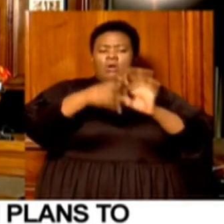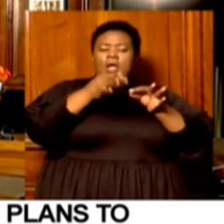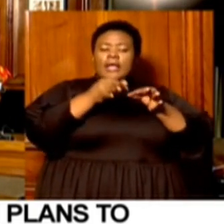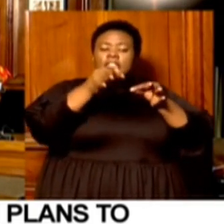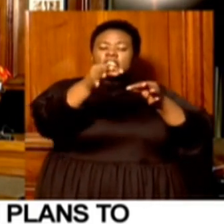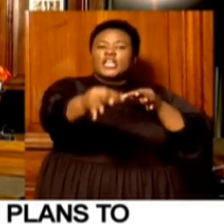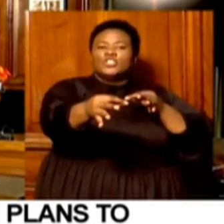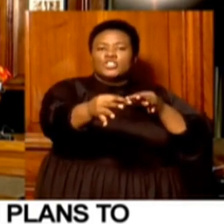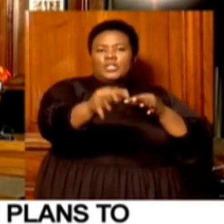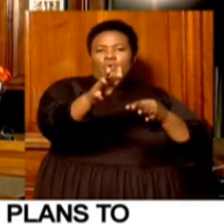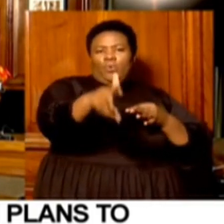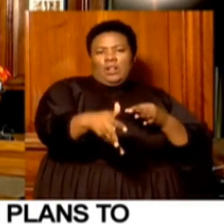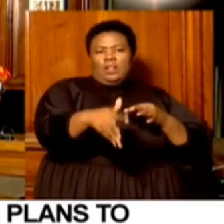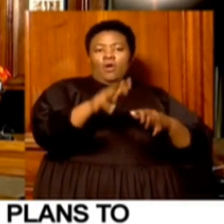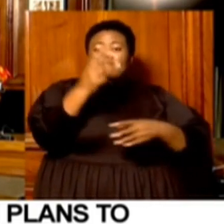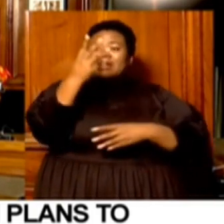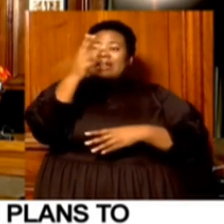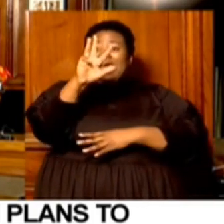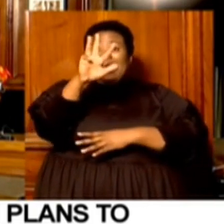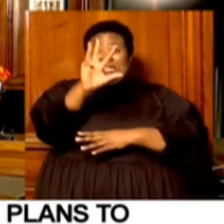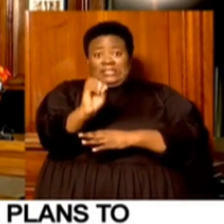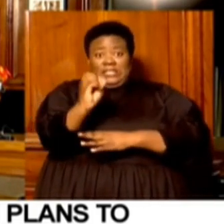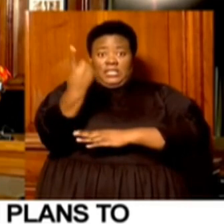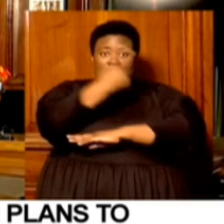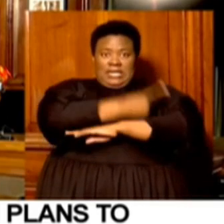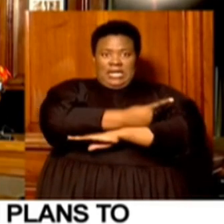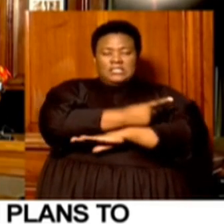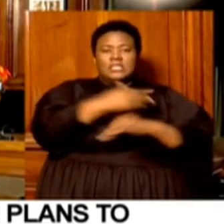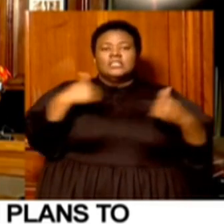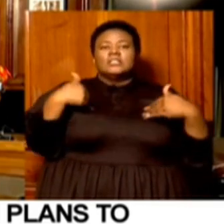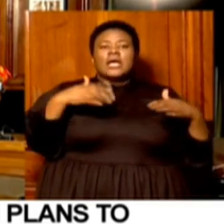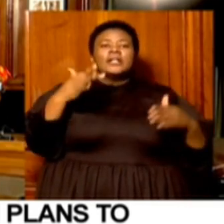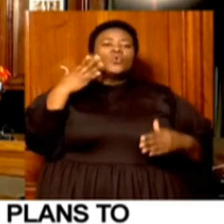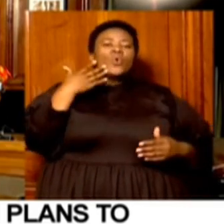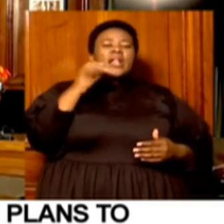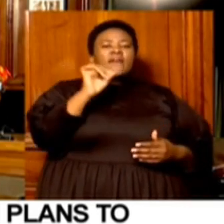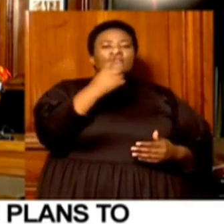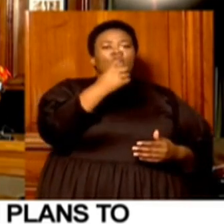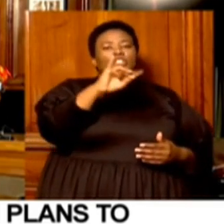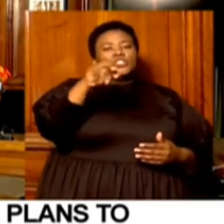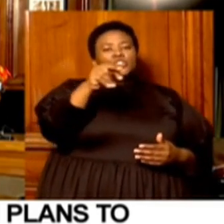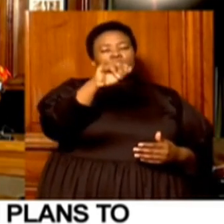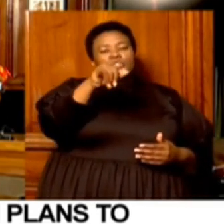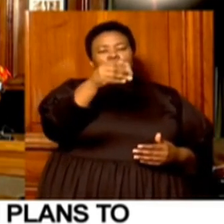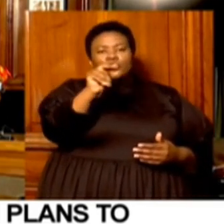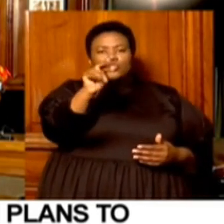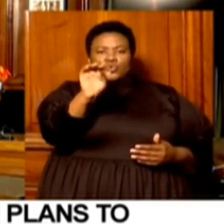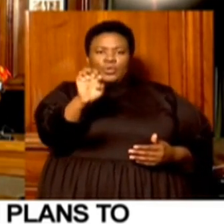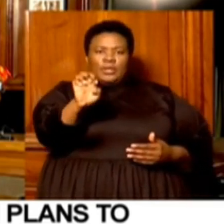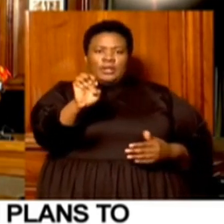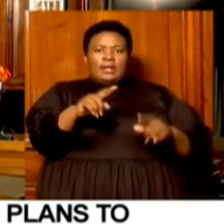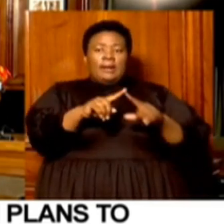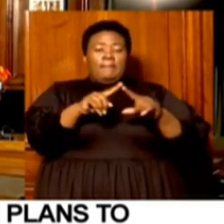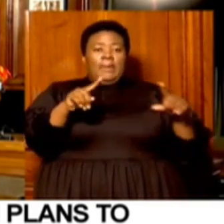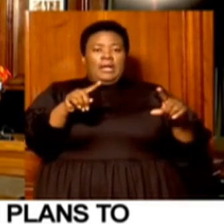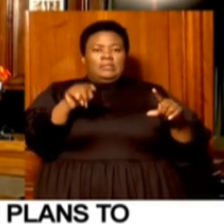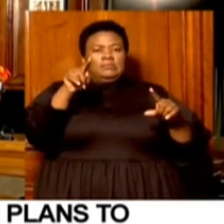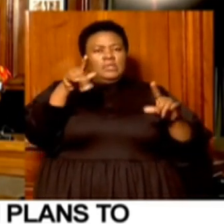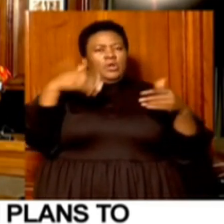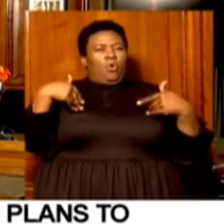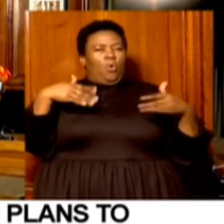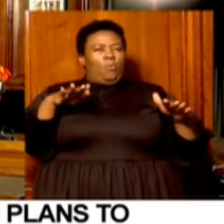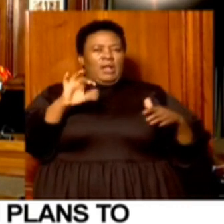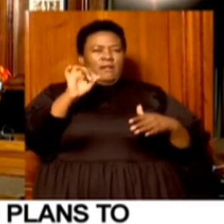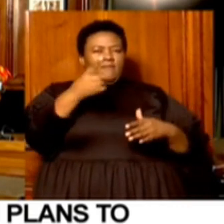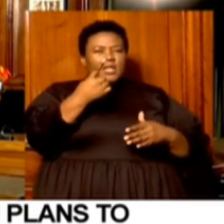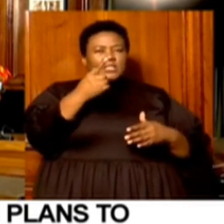extension of 90 days from 1st of June. However, many centers did not open on the 1st of June, and